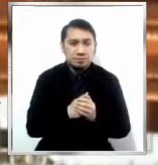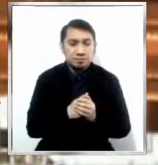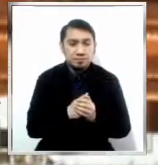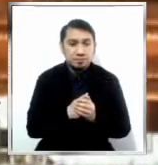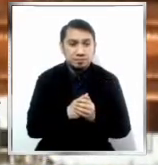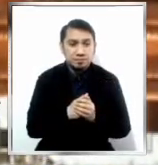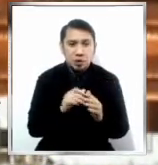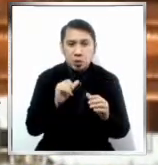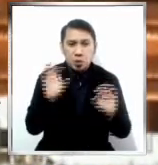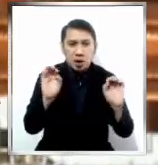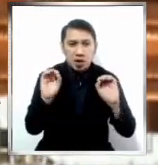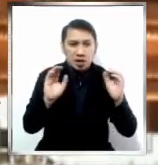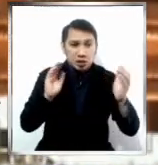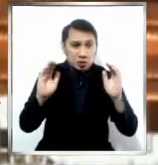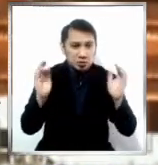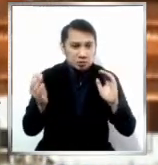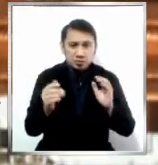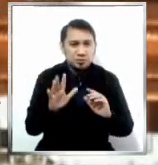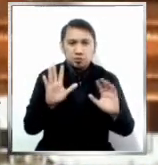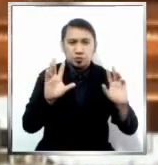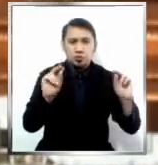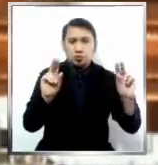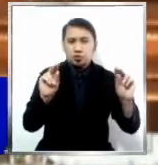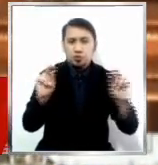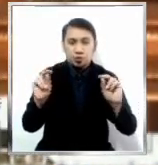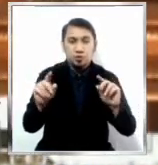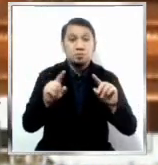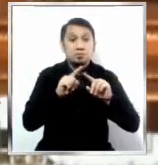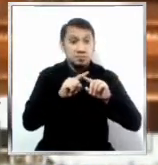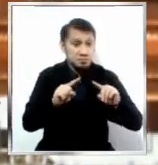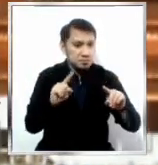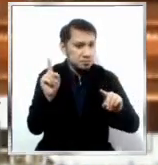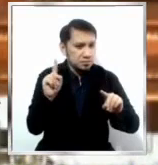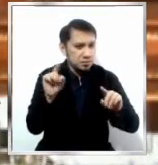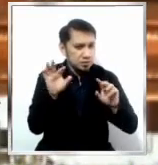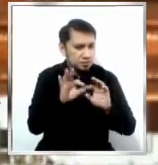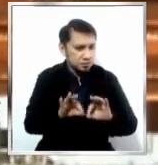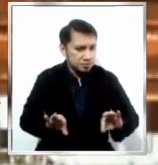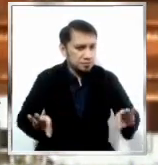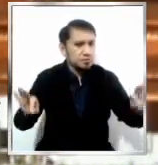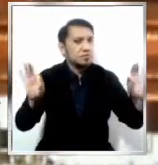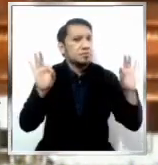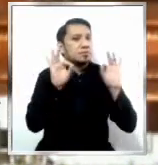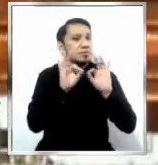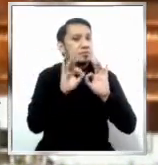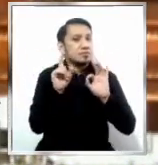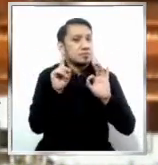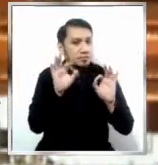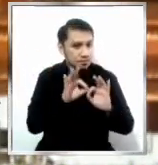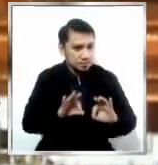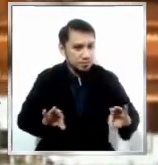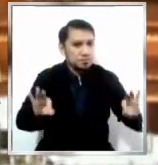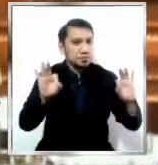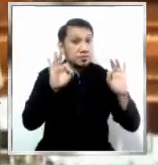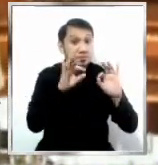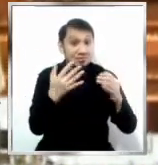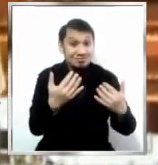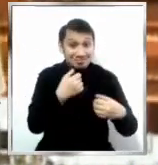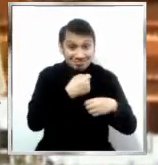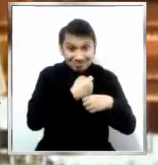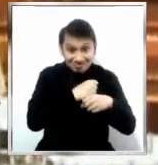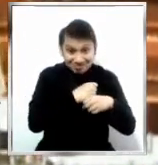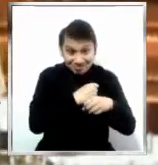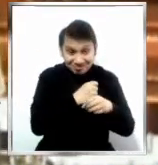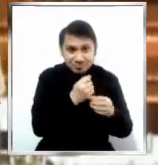No such thing, because what is being cultured and cultivated and